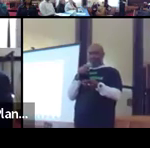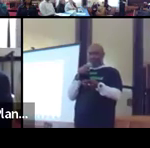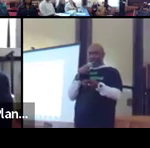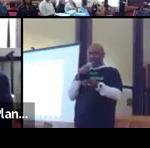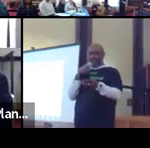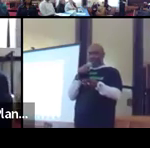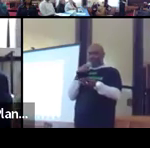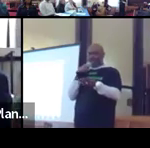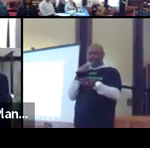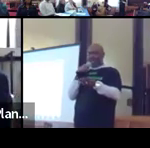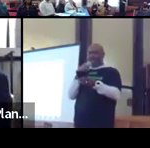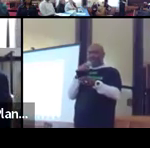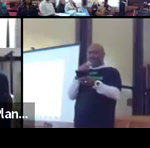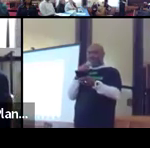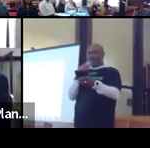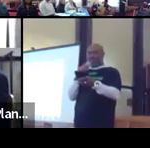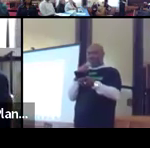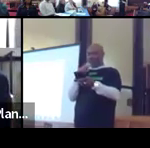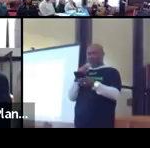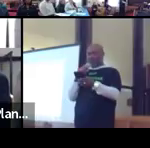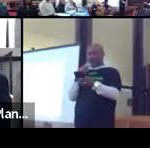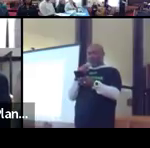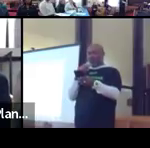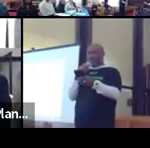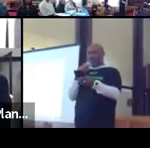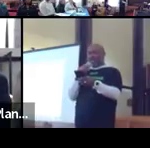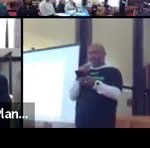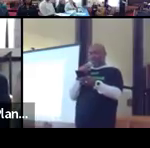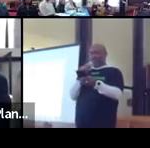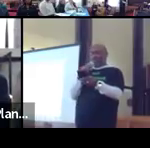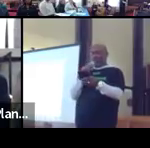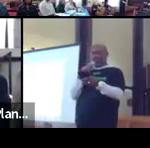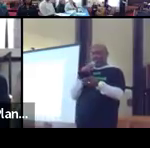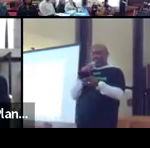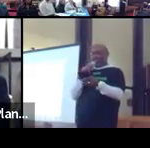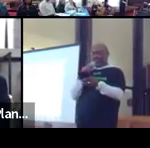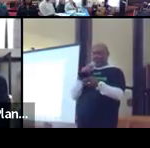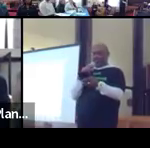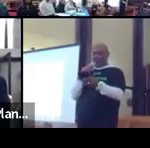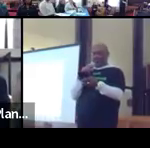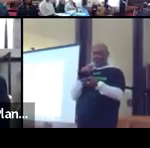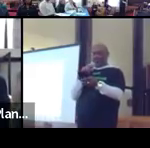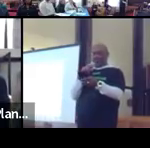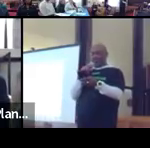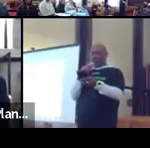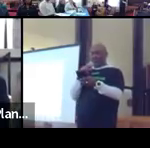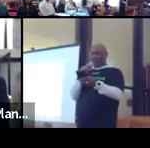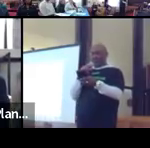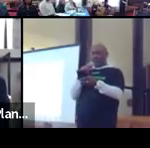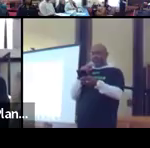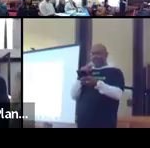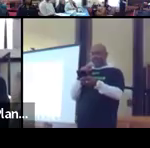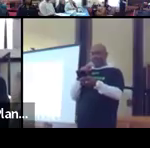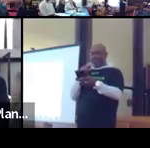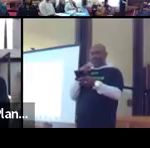we cannot build a strong economy on the back of sick people. We need to heal within walking distance. This is